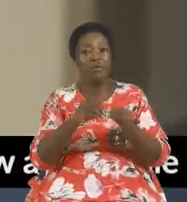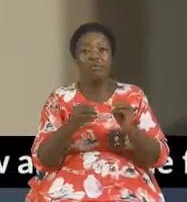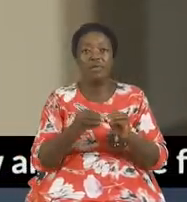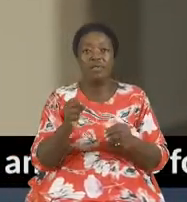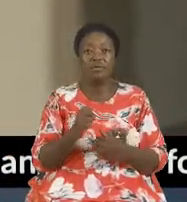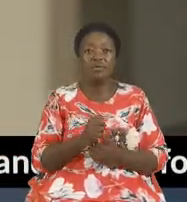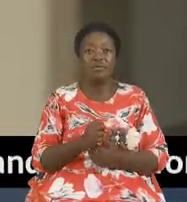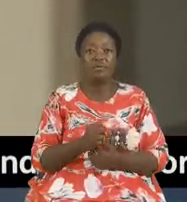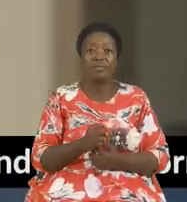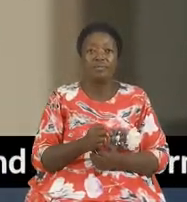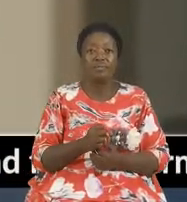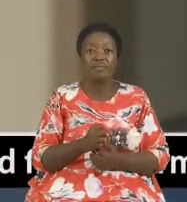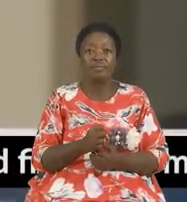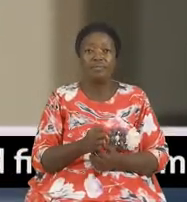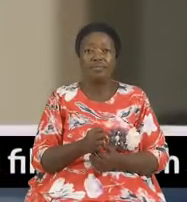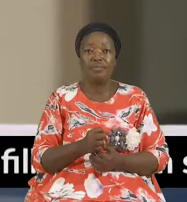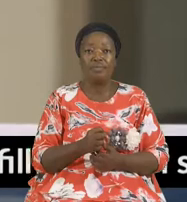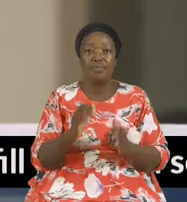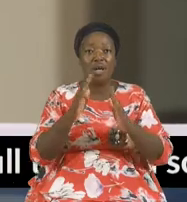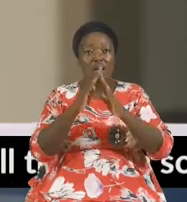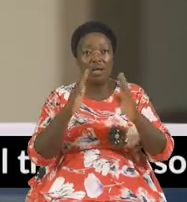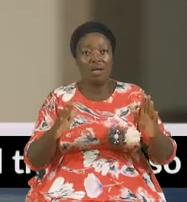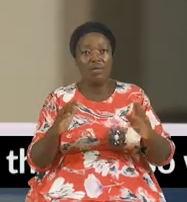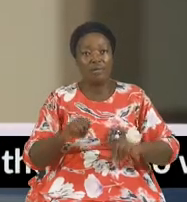write their phone numbers,